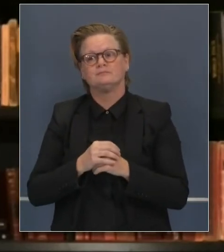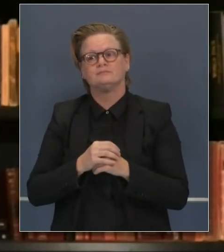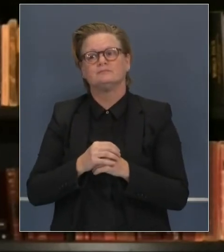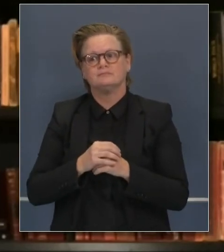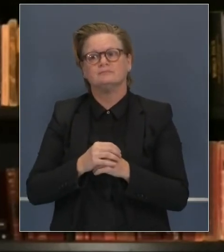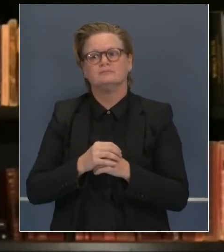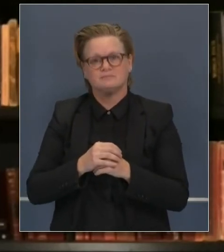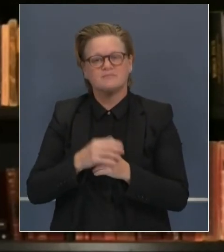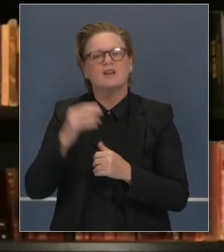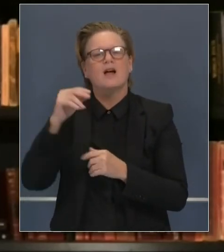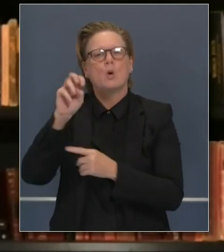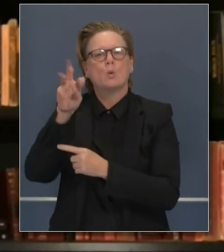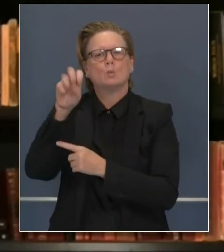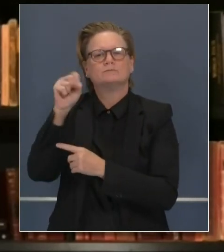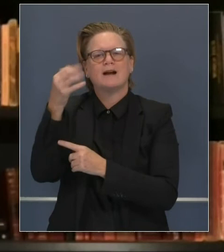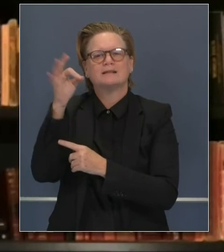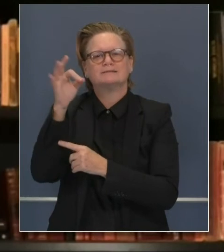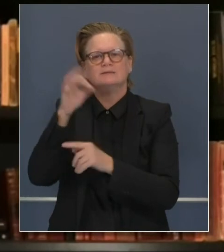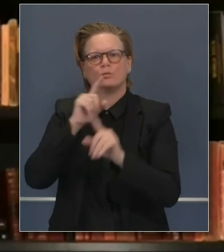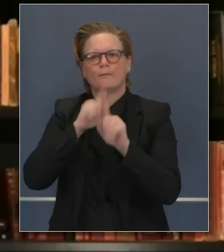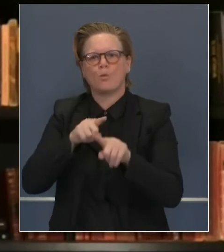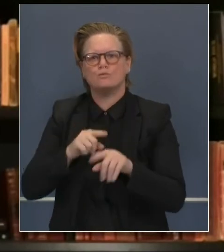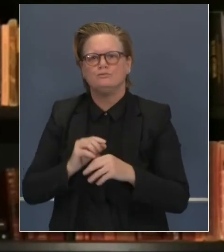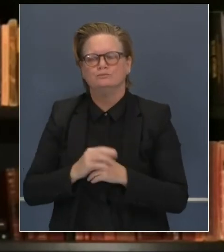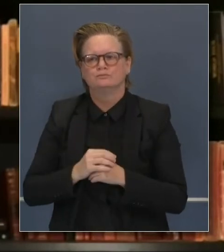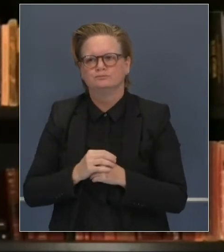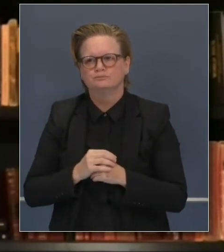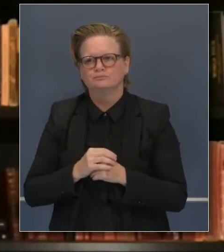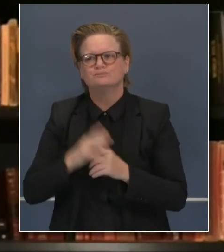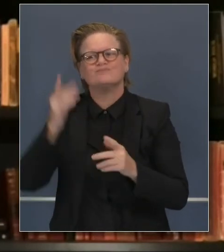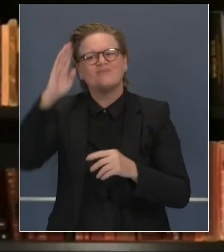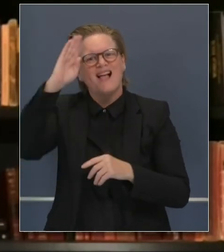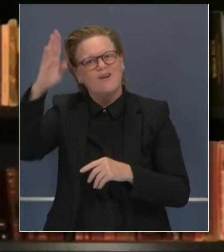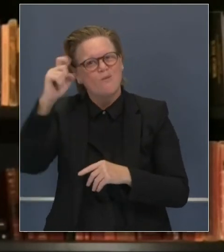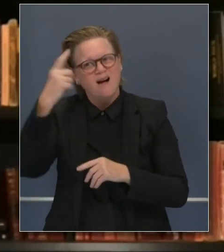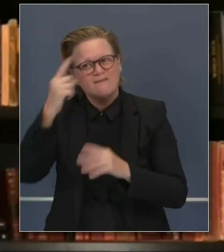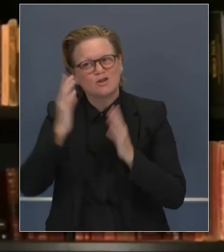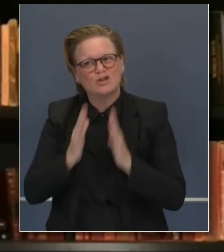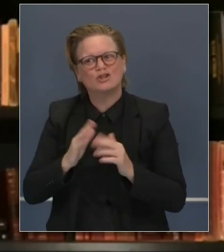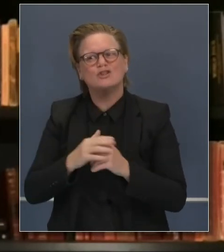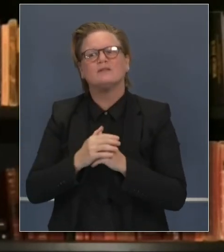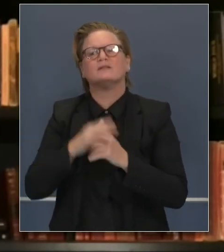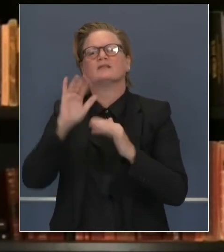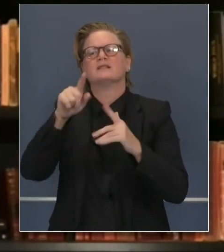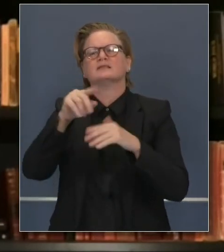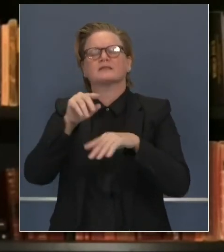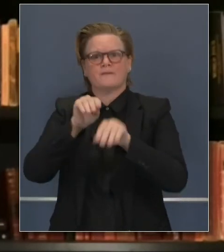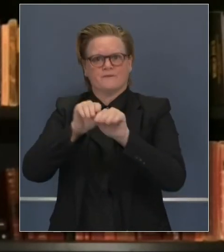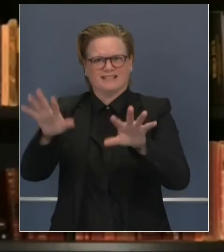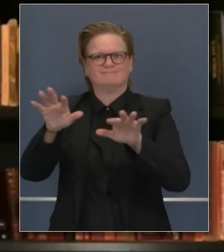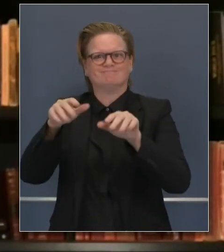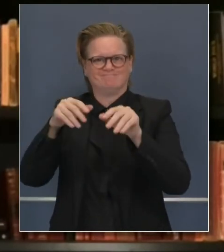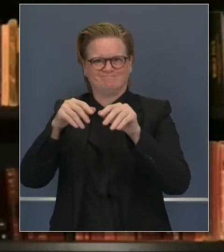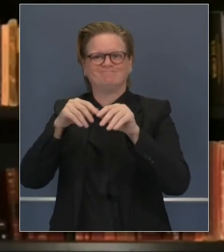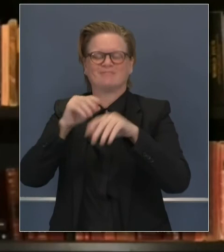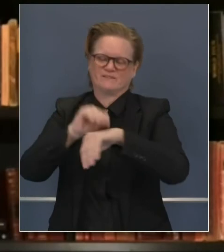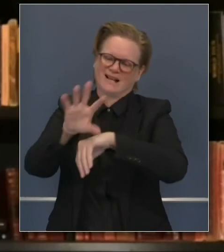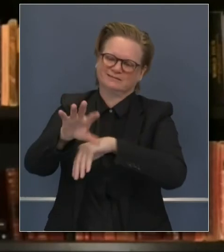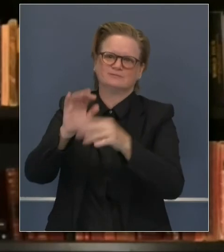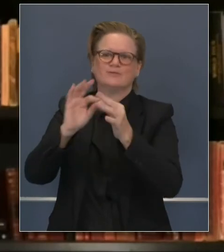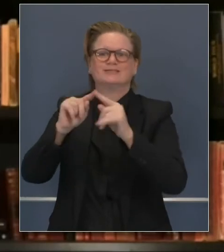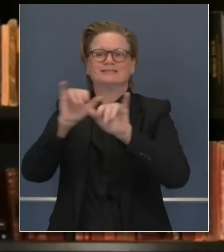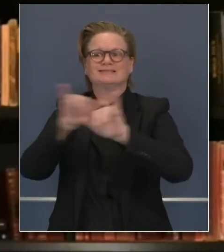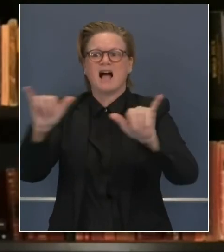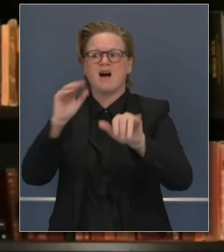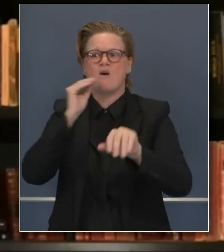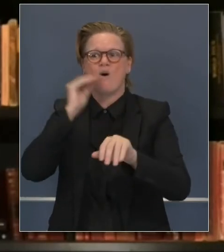Hi, Governor. So when you advised for a stay-at-home order a couple of weeks ago, several law enforcement agencies said they wouldn't be enforcing a curfew or